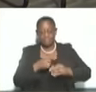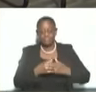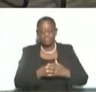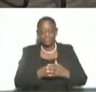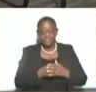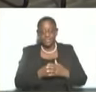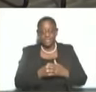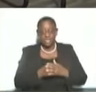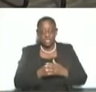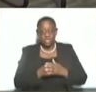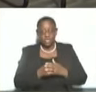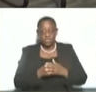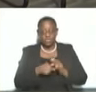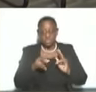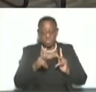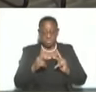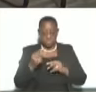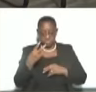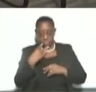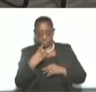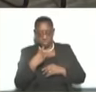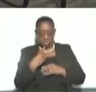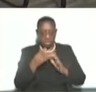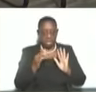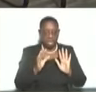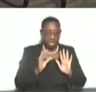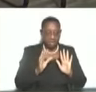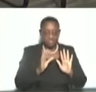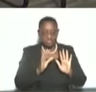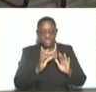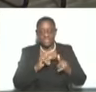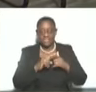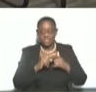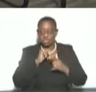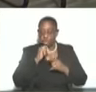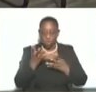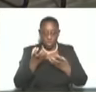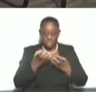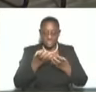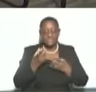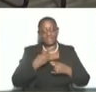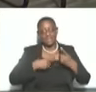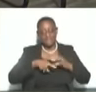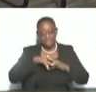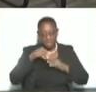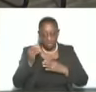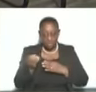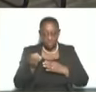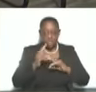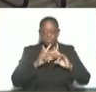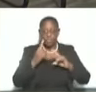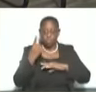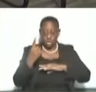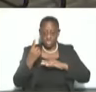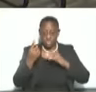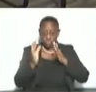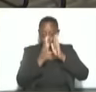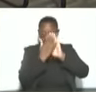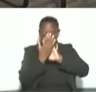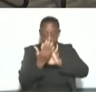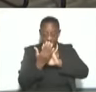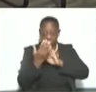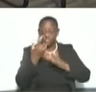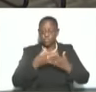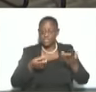You put a stigma on yourself, people put a stigma on you, you're afraid to come out. But once you face